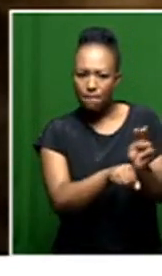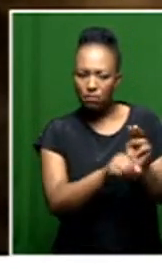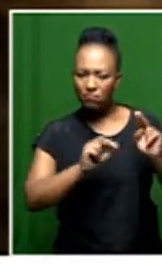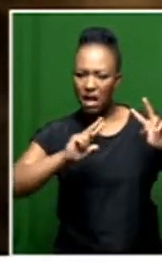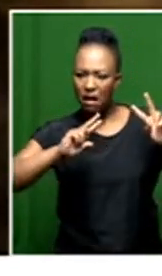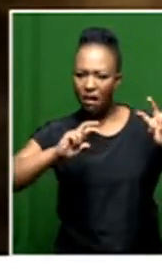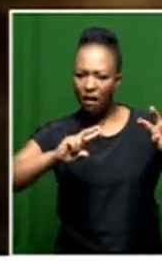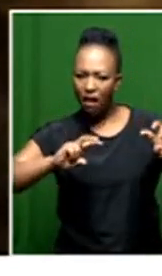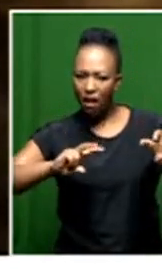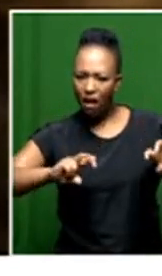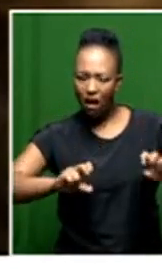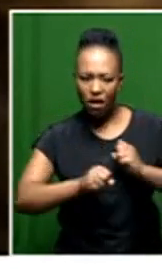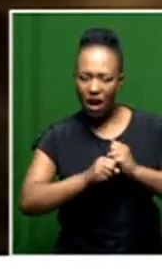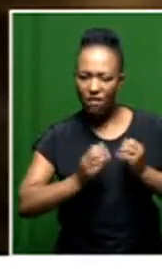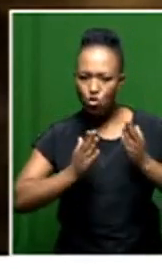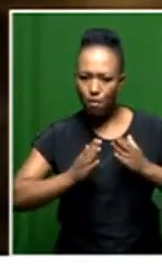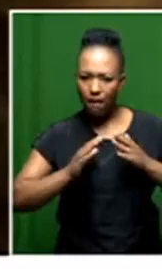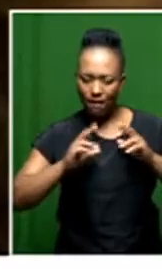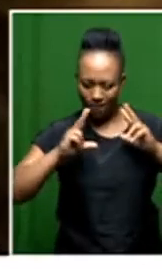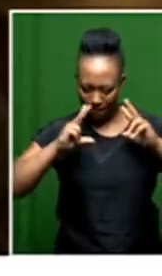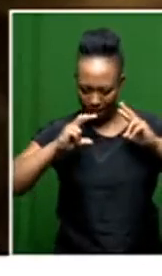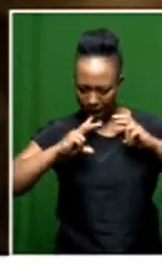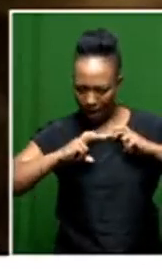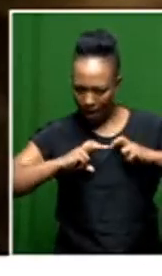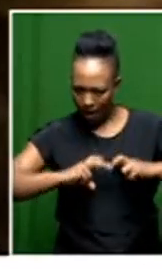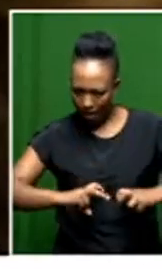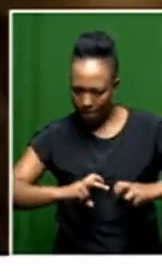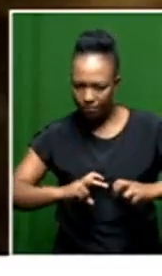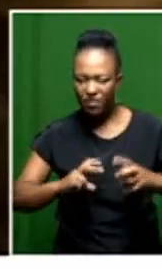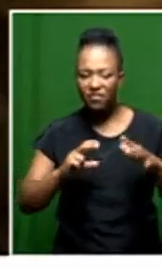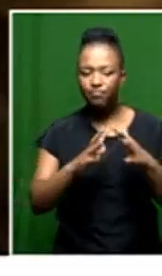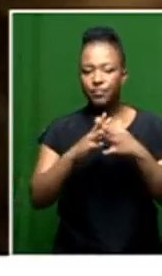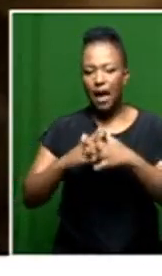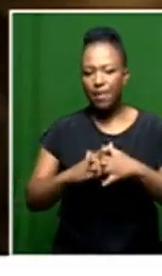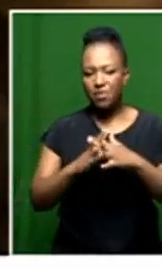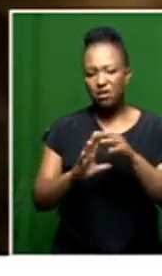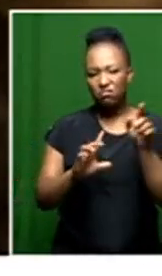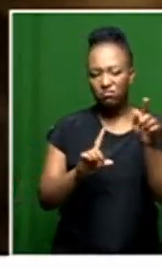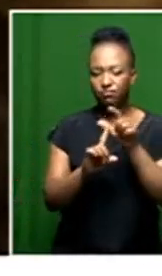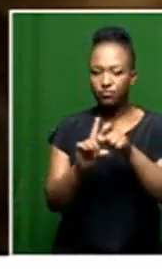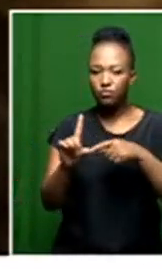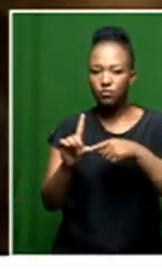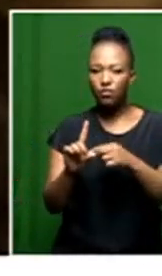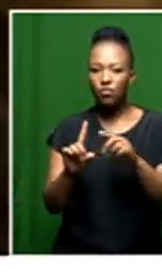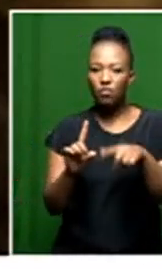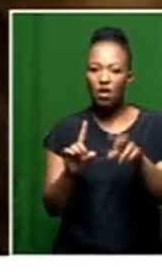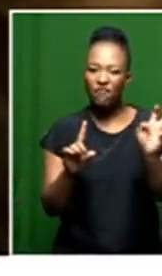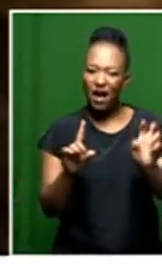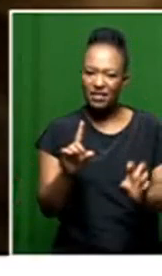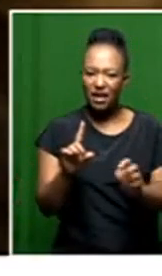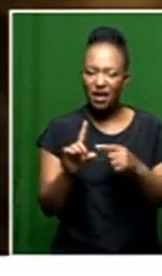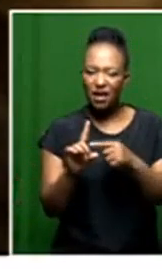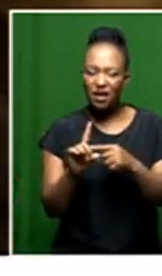previous history of our human mankind till human knows, done in the United States predominantly on this Pfizer and specifically this